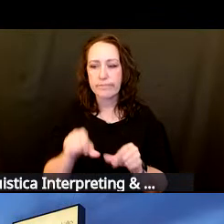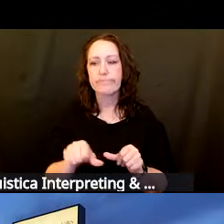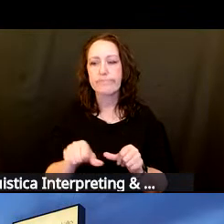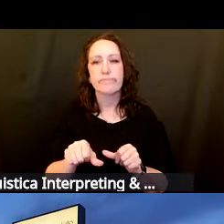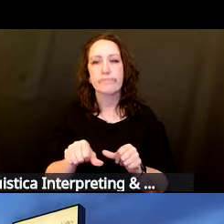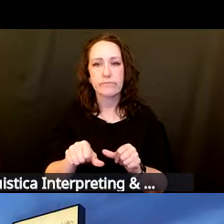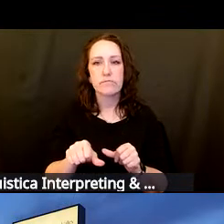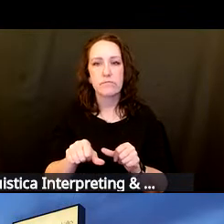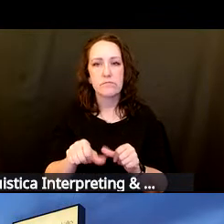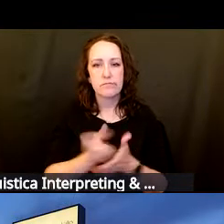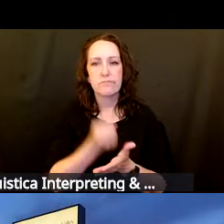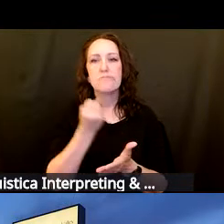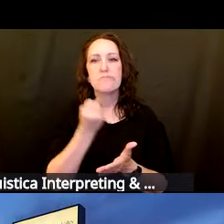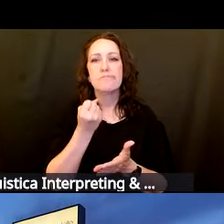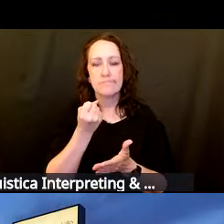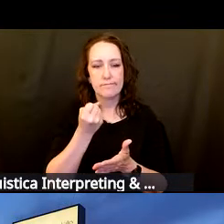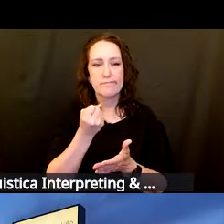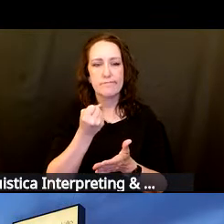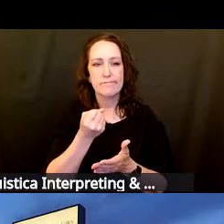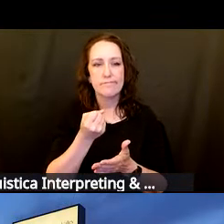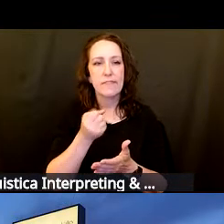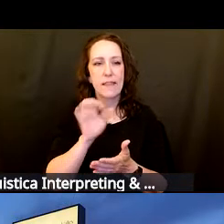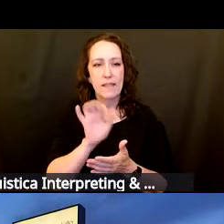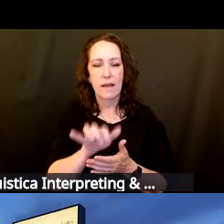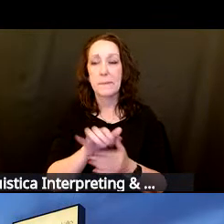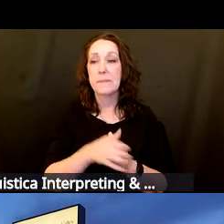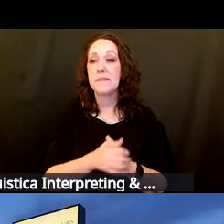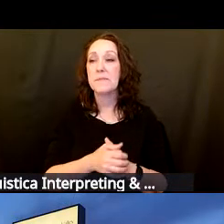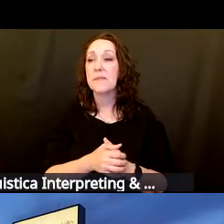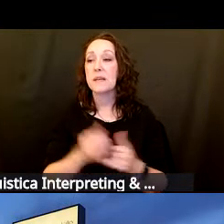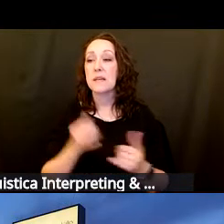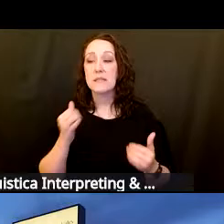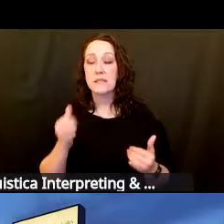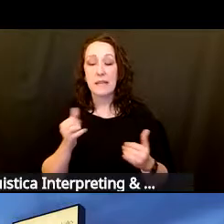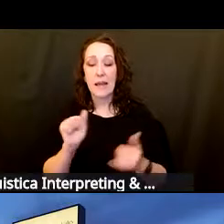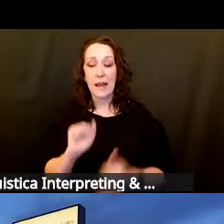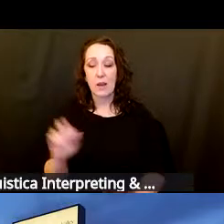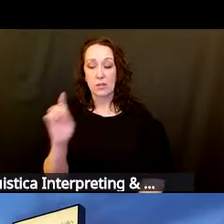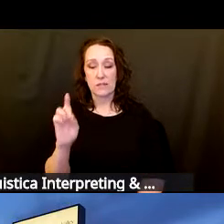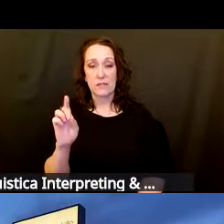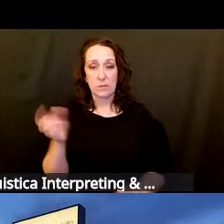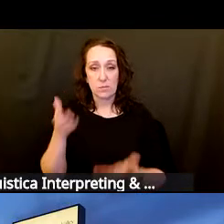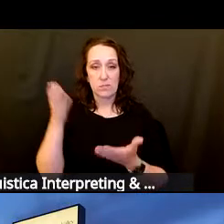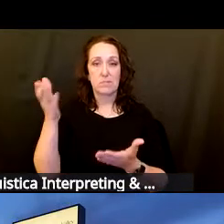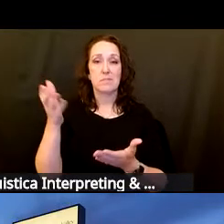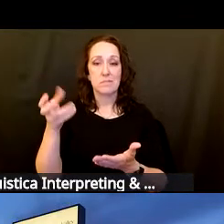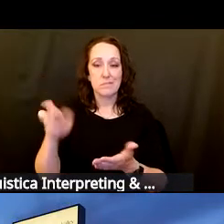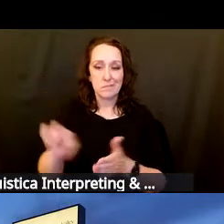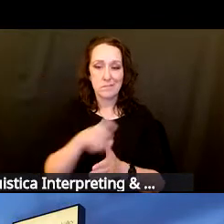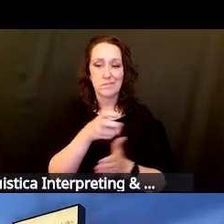seem to be taking very well advantage of that. So today, the Air District proposes to reallocate